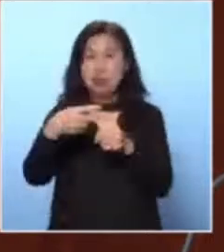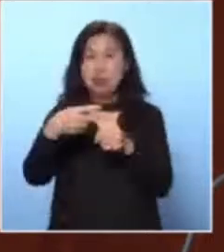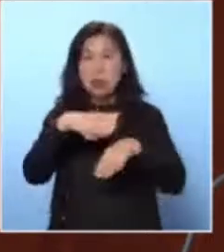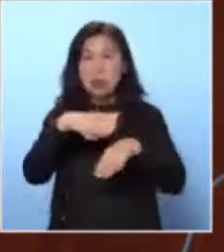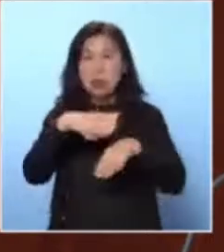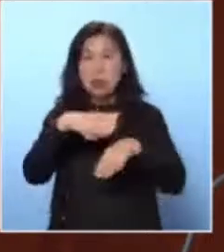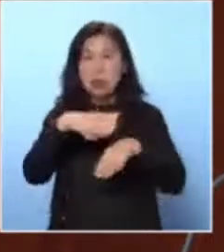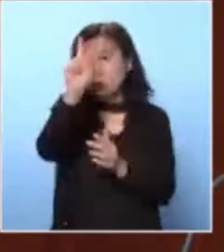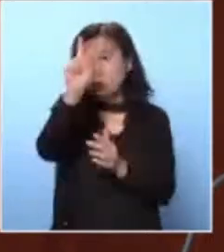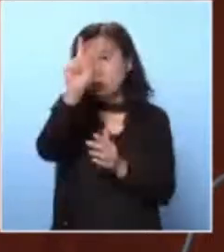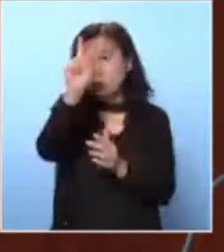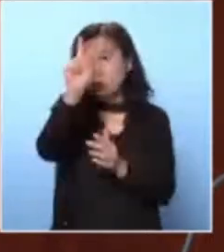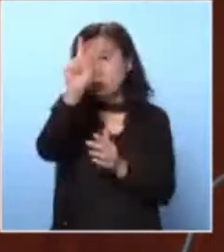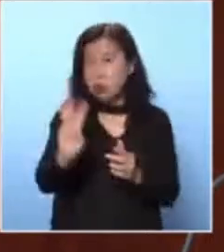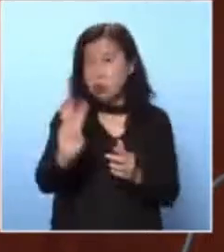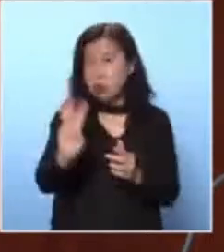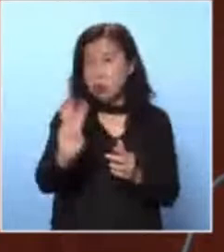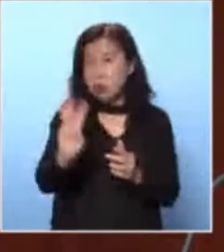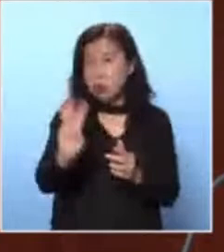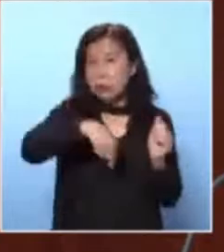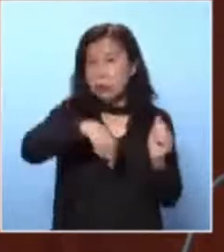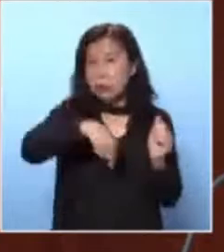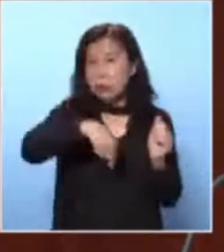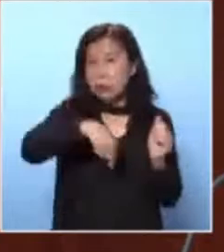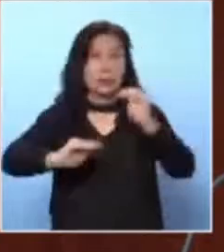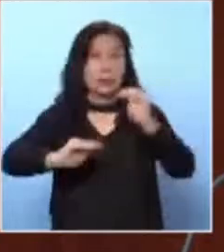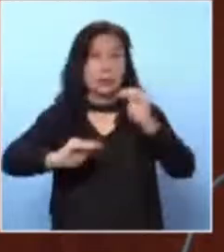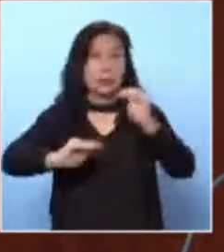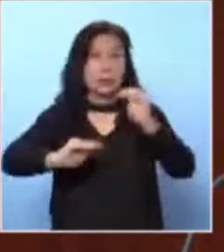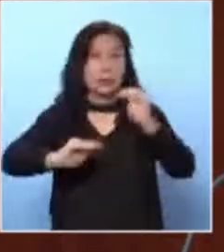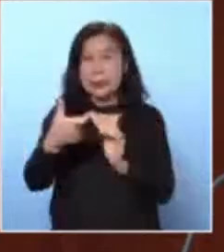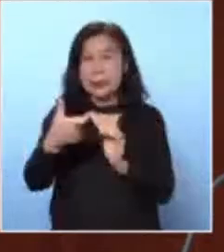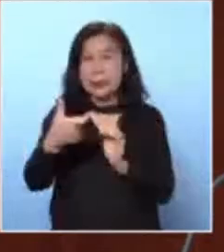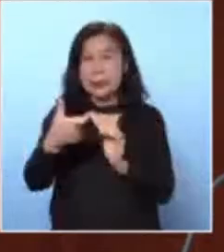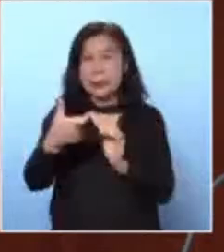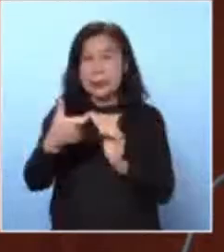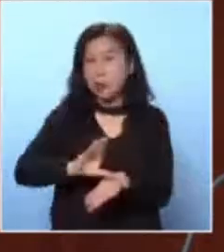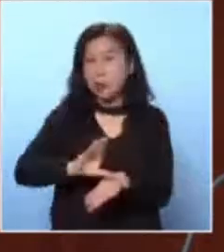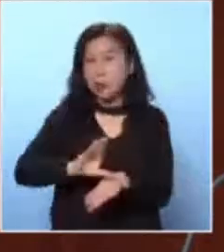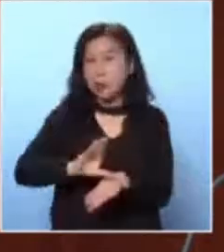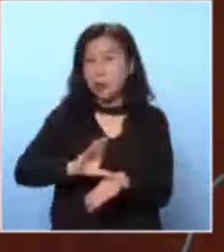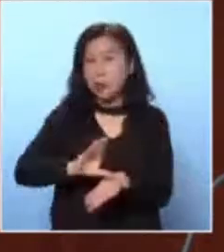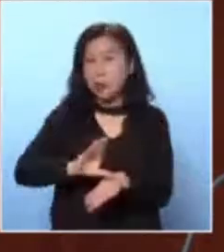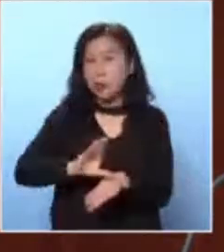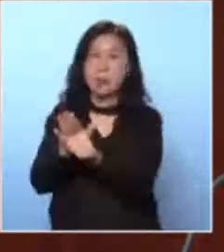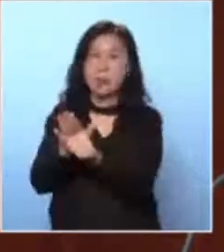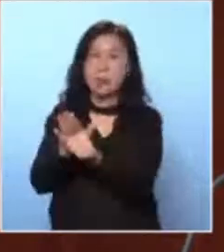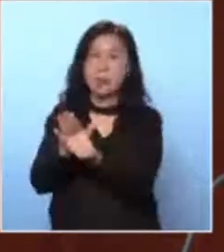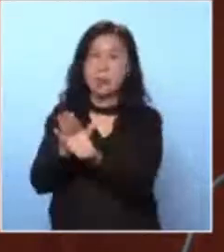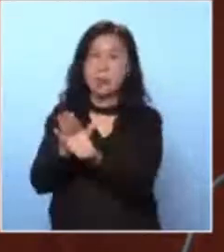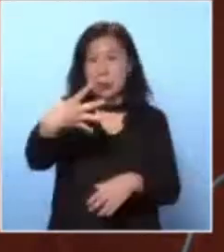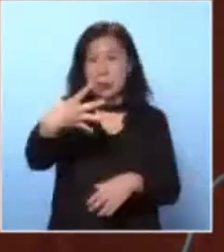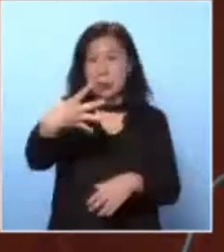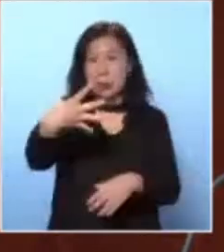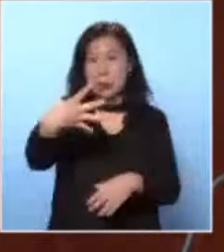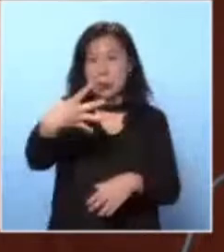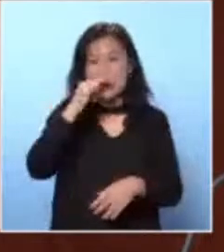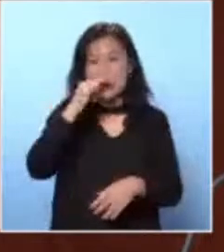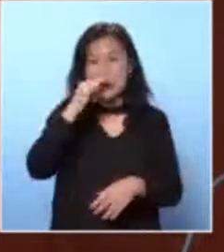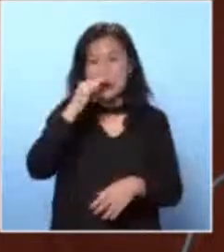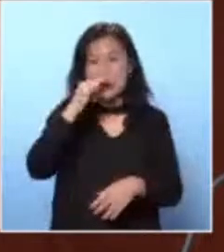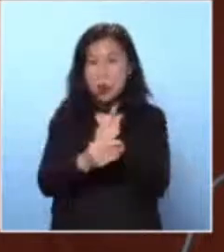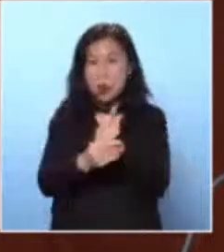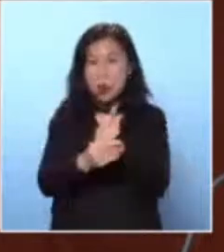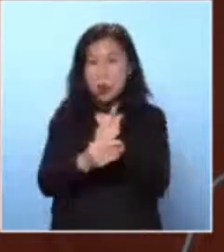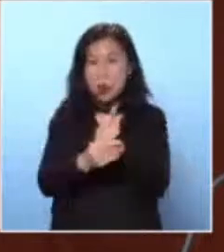development projects with the provision of technical and financial assistance, and providing new deep-sea cages in 4